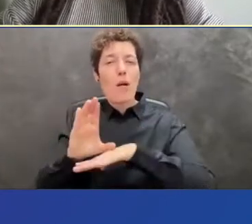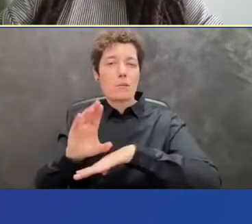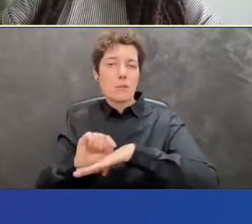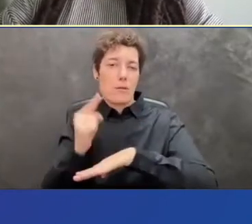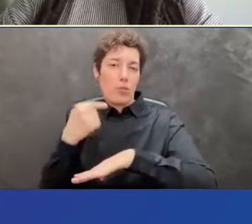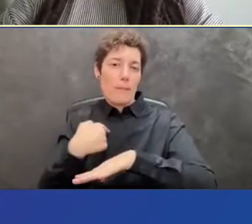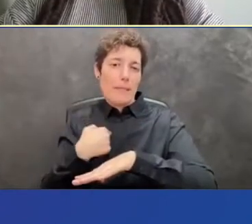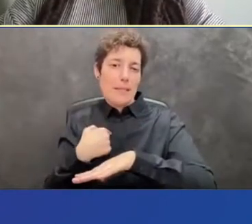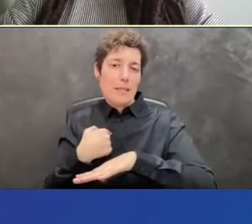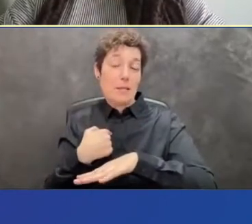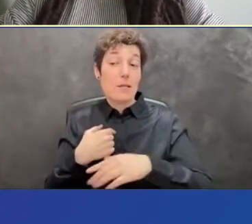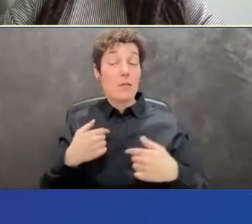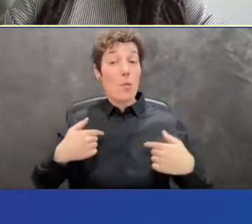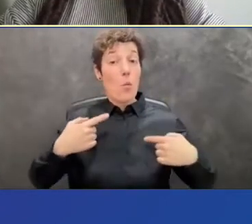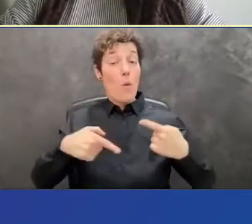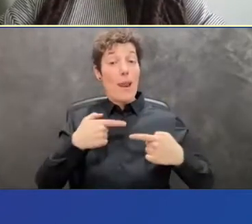ED,